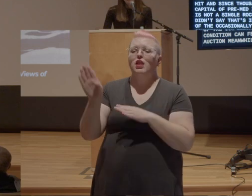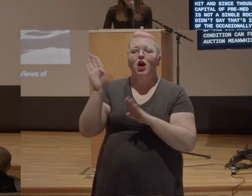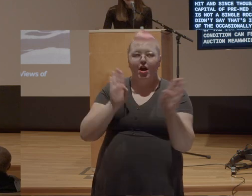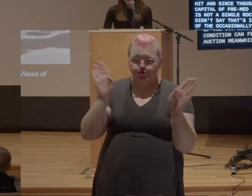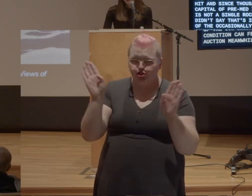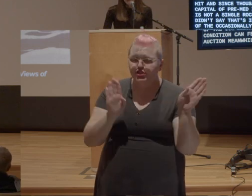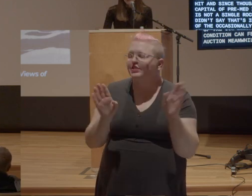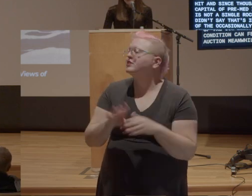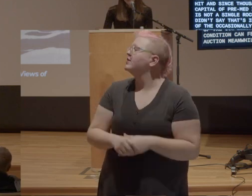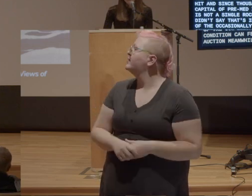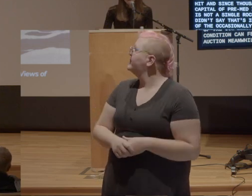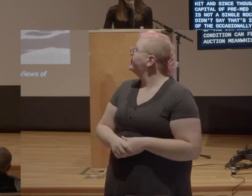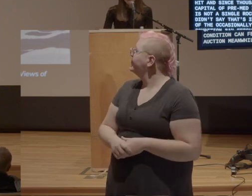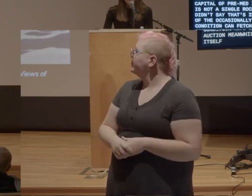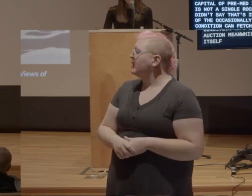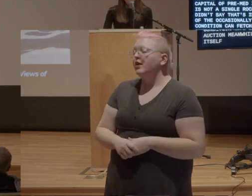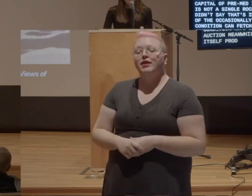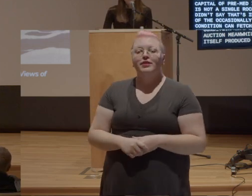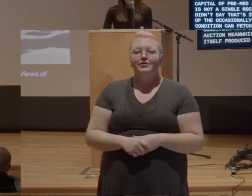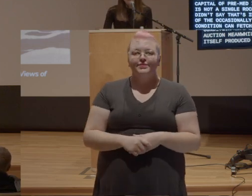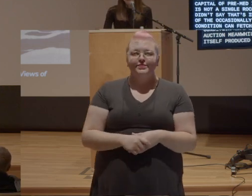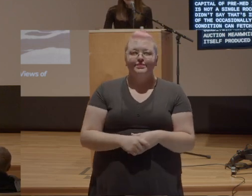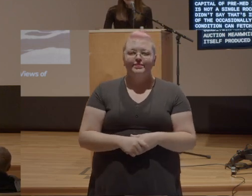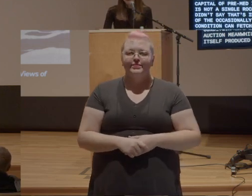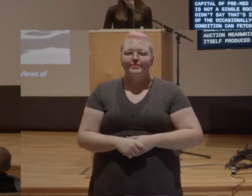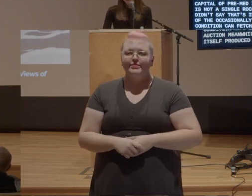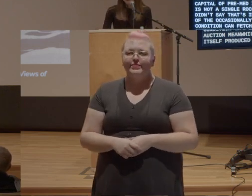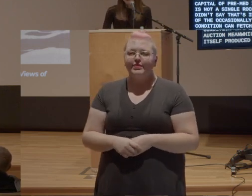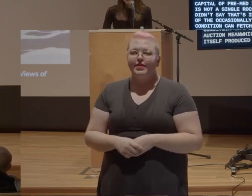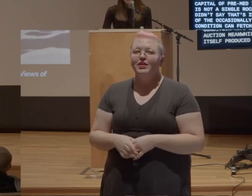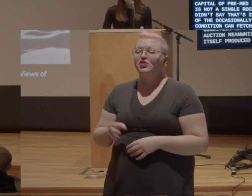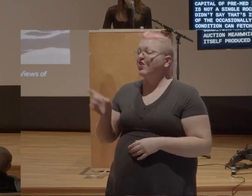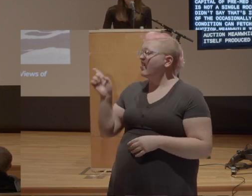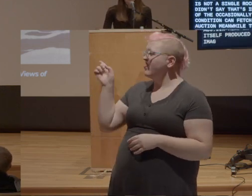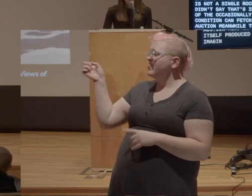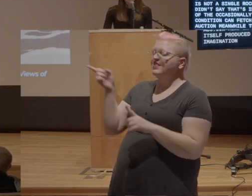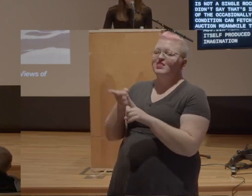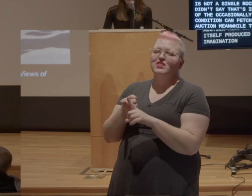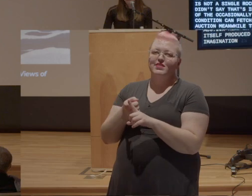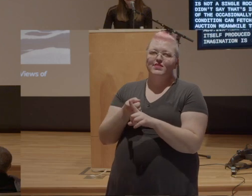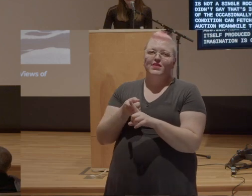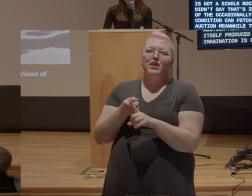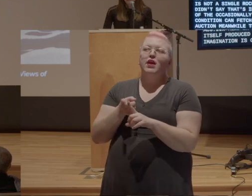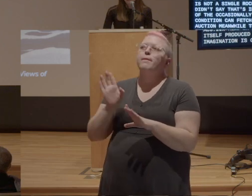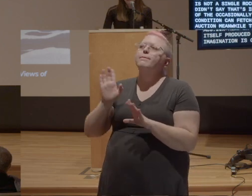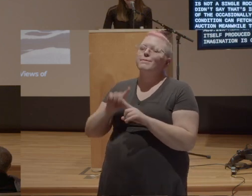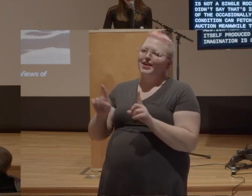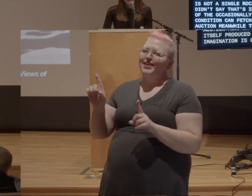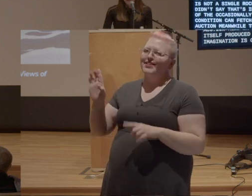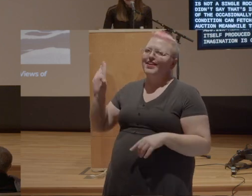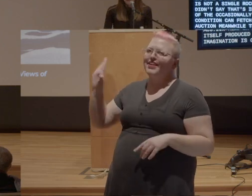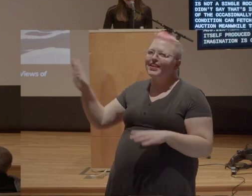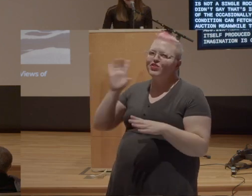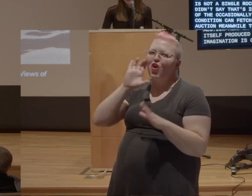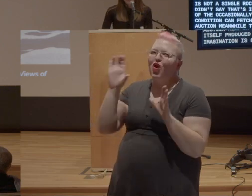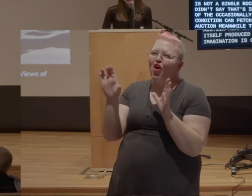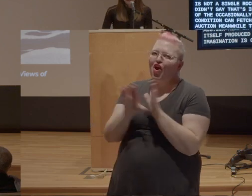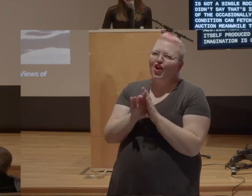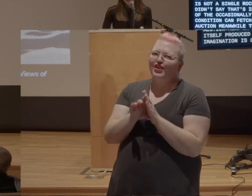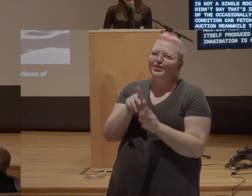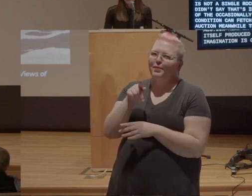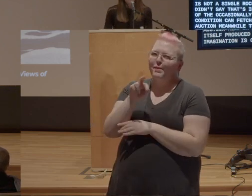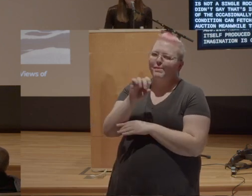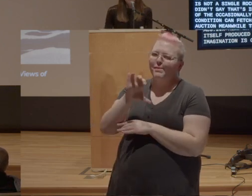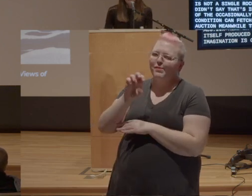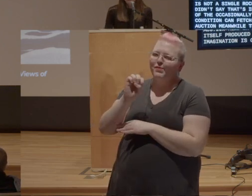wave itself, produced by Hokusai's profoundly rich imagination, is, of course, priceless. Known in